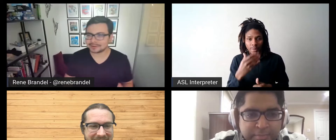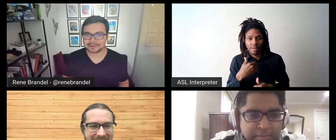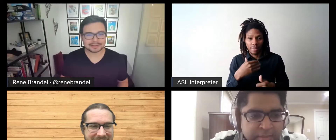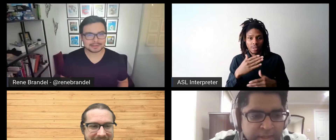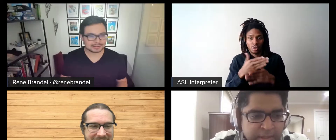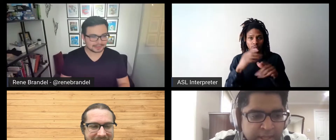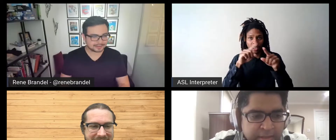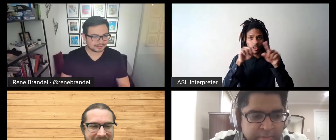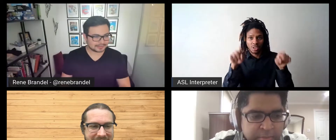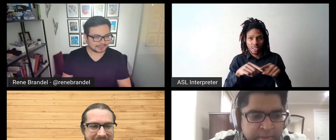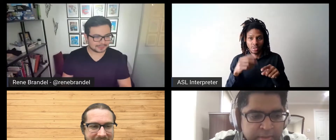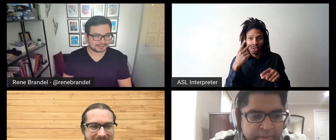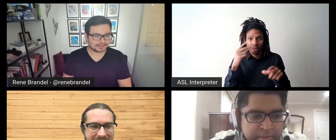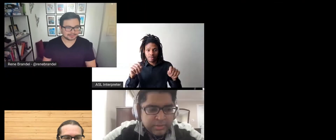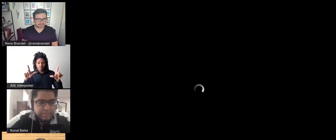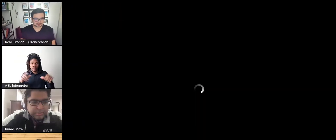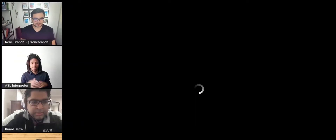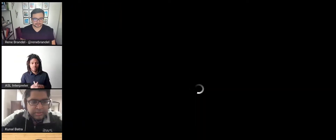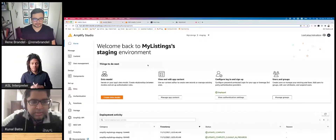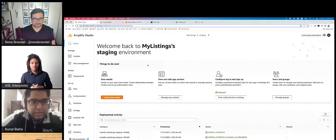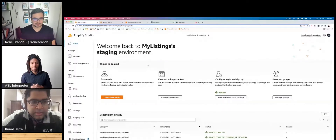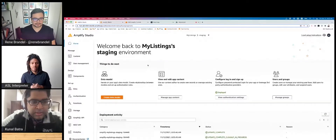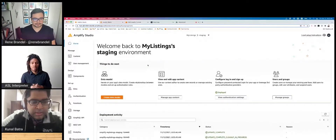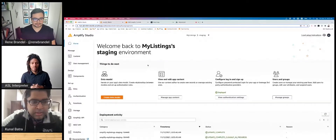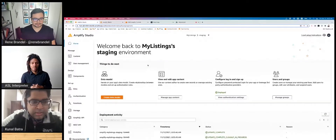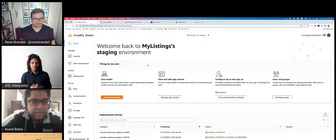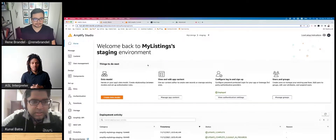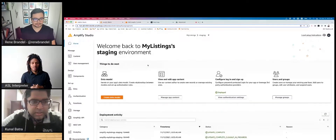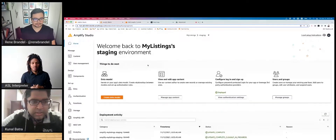up. Yeah, will do.